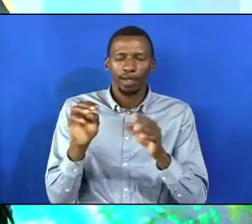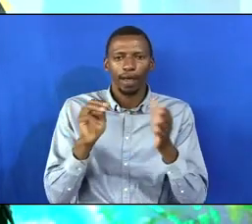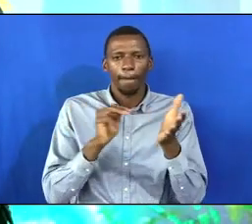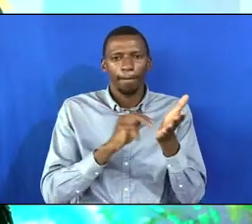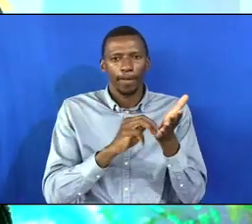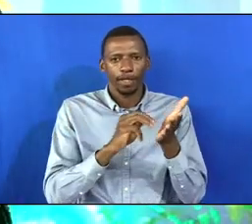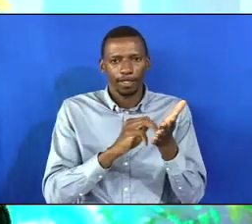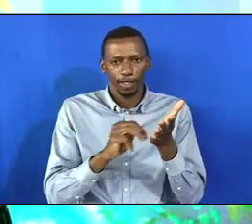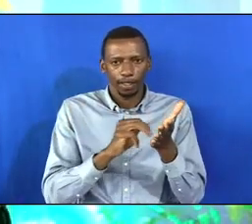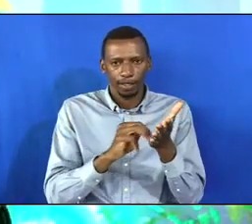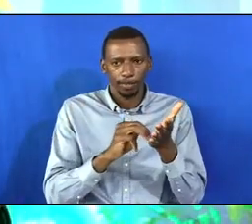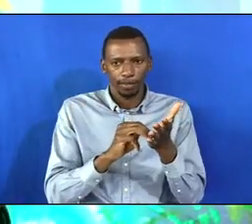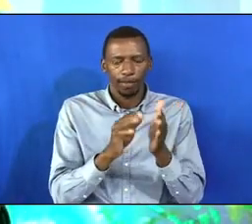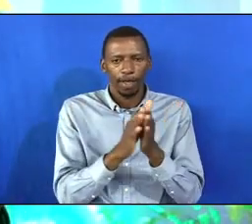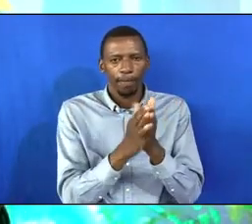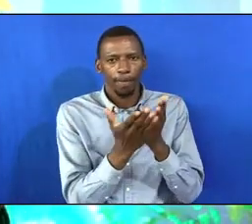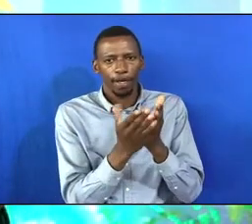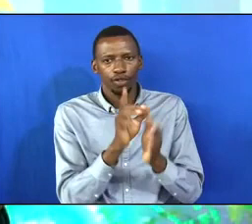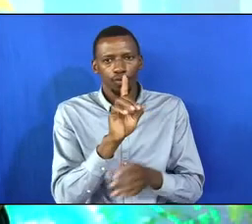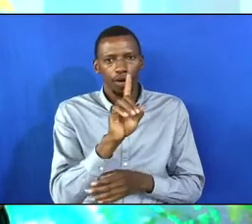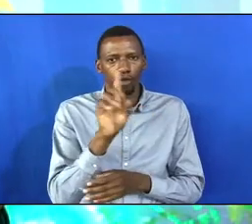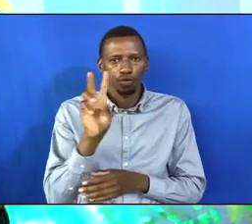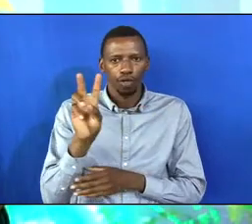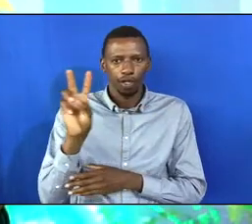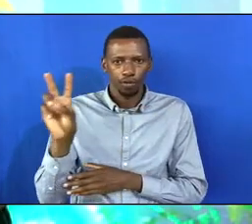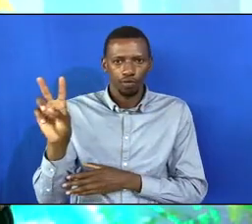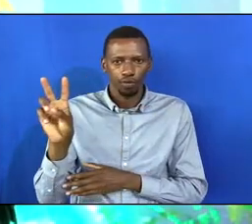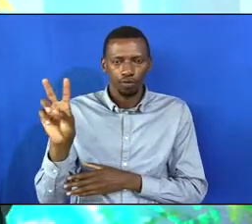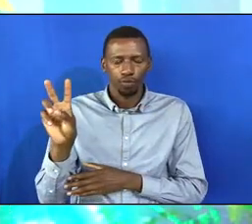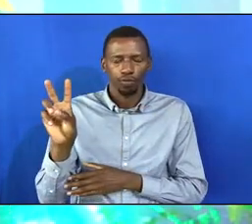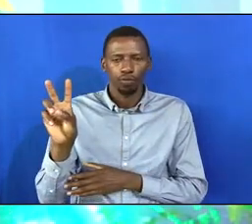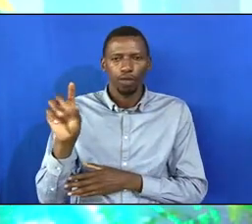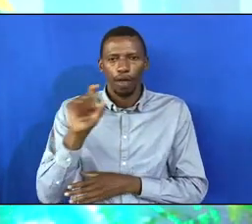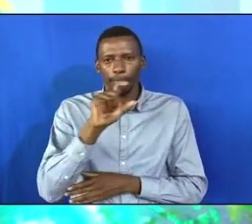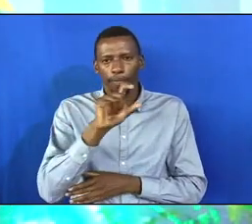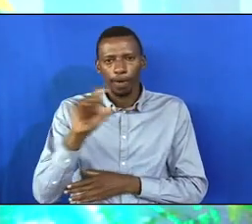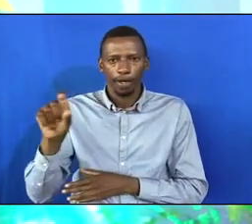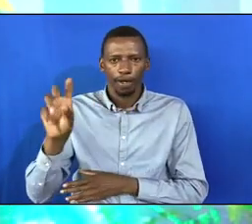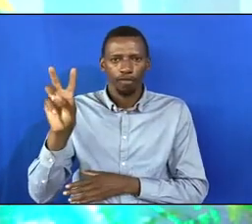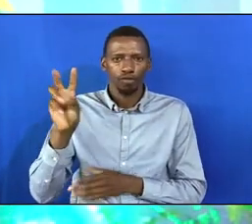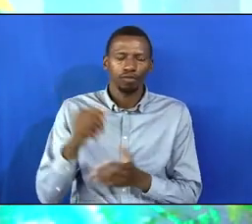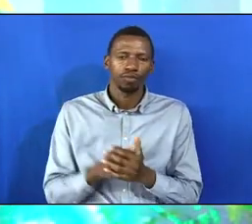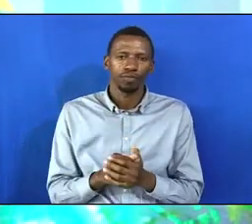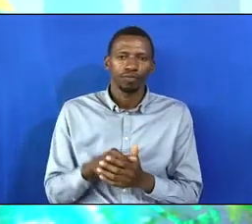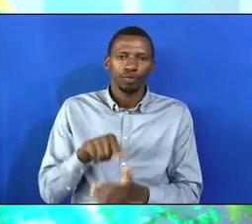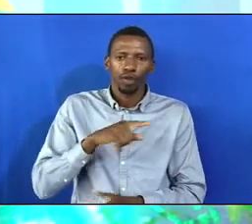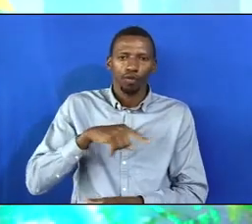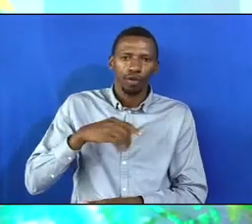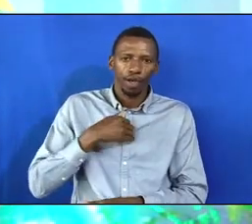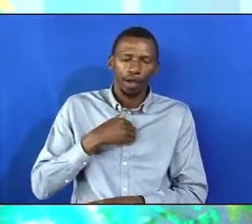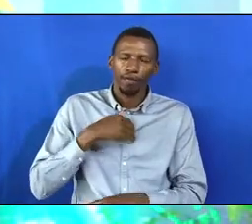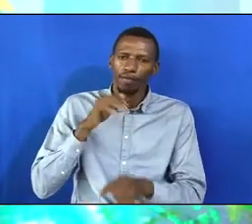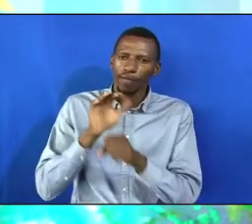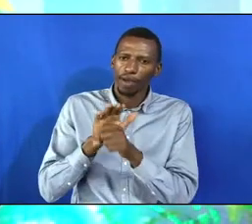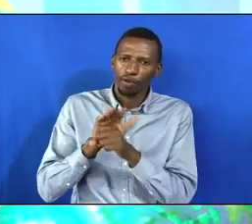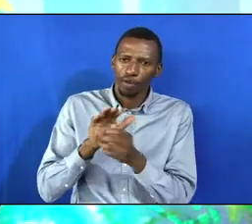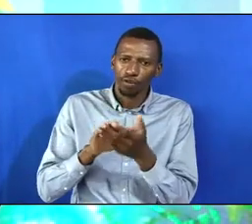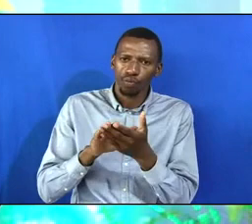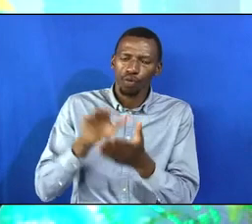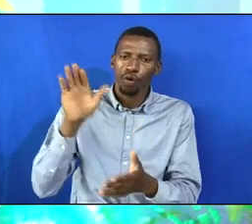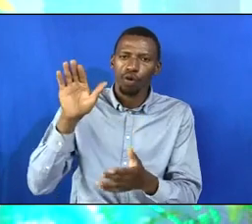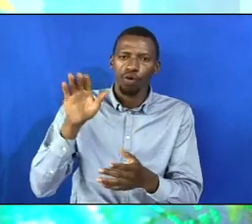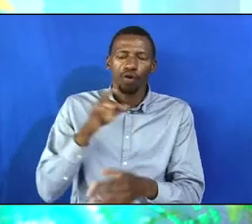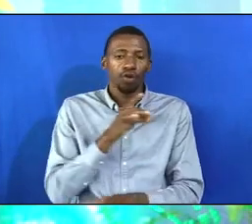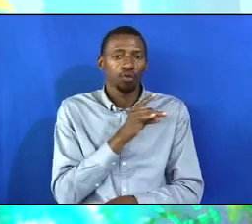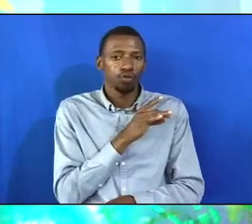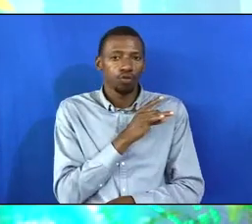page 122, paragraph 2. We have far more to fear from within than from